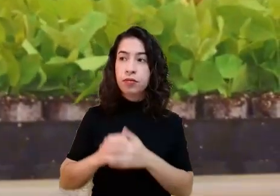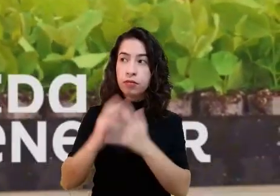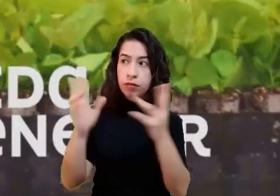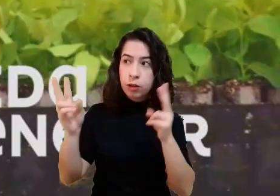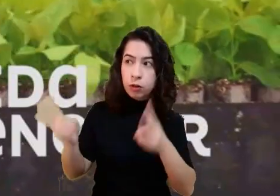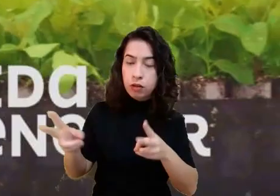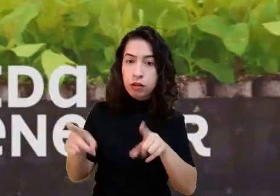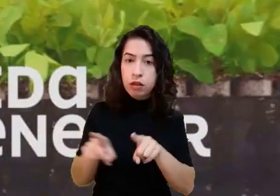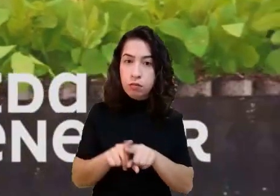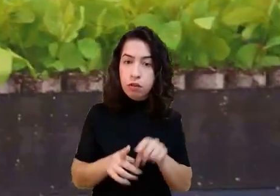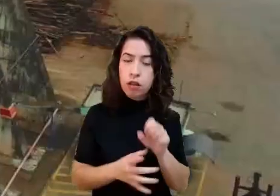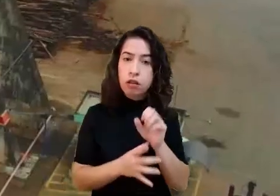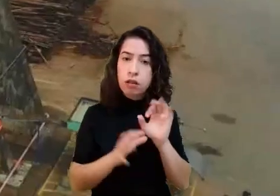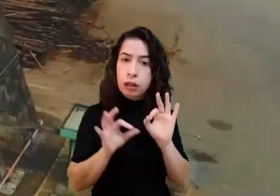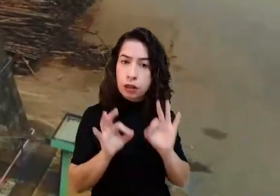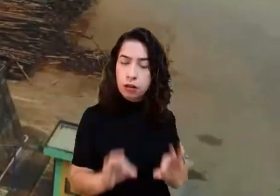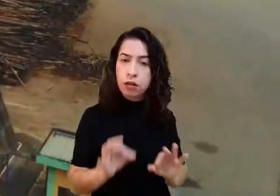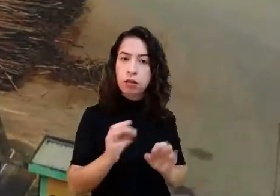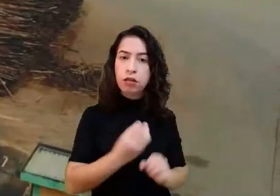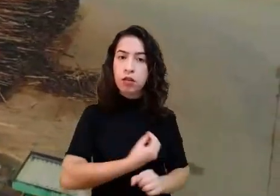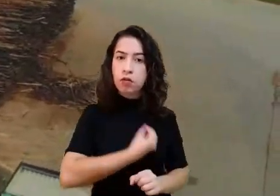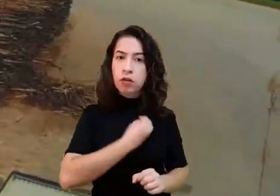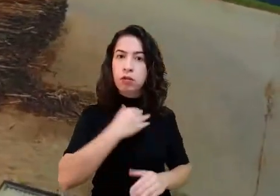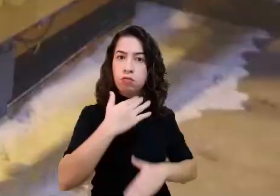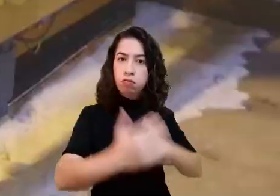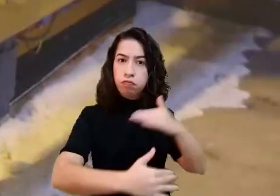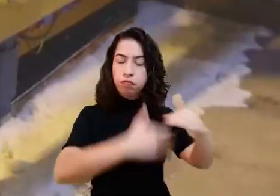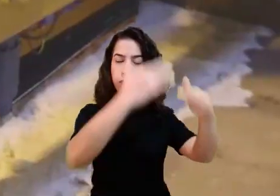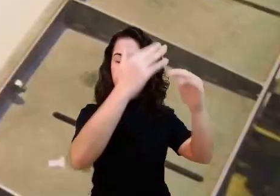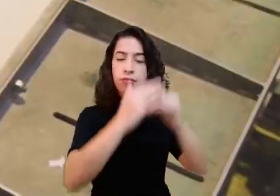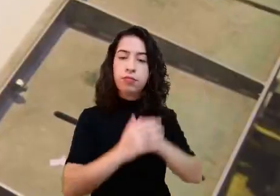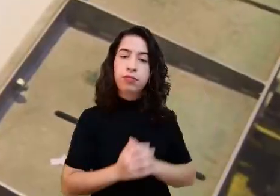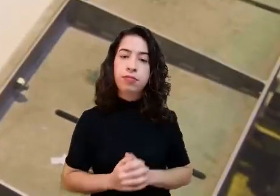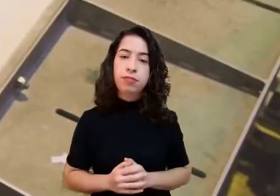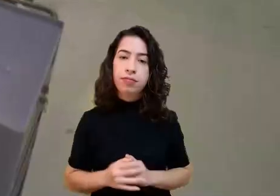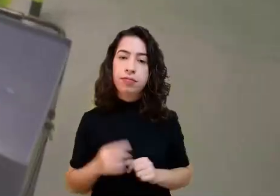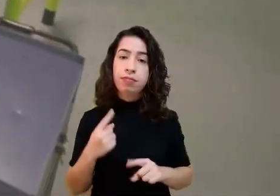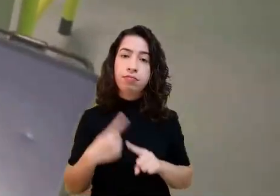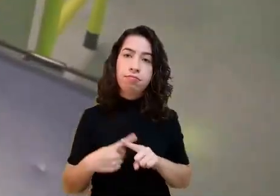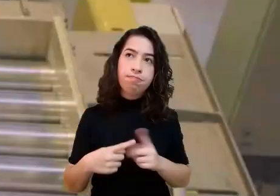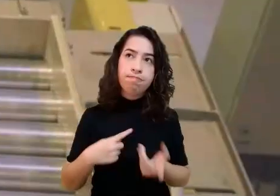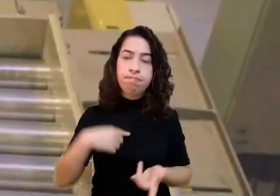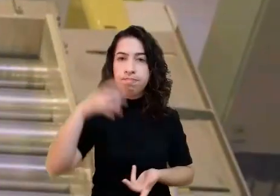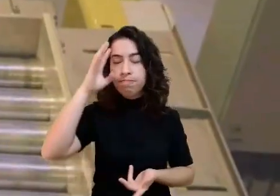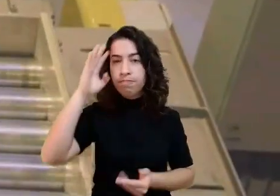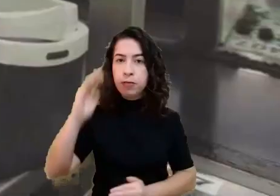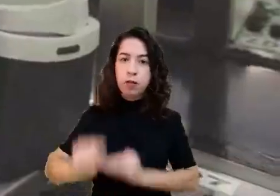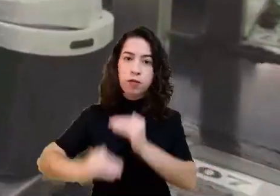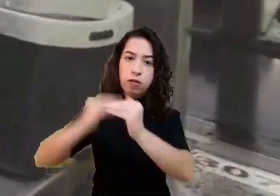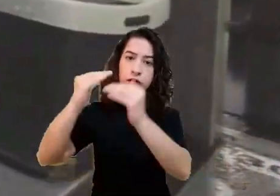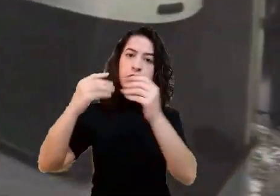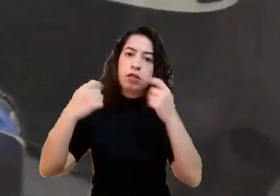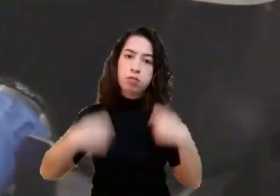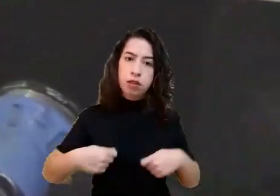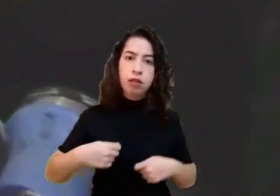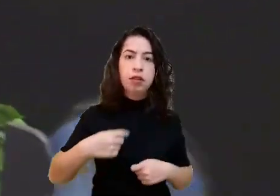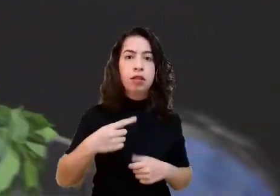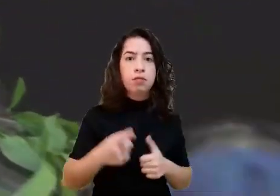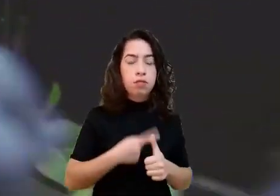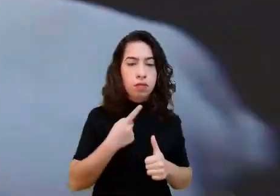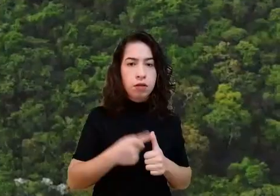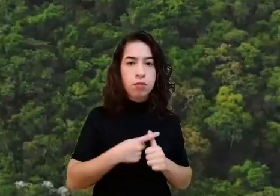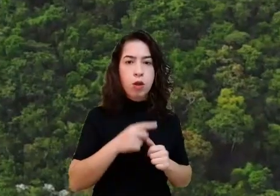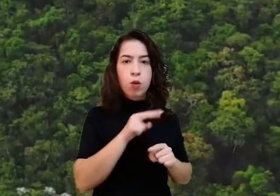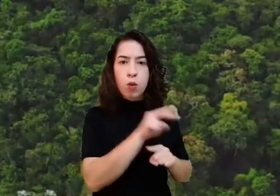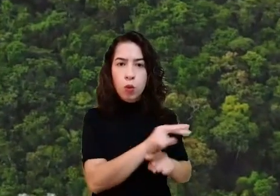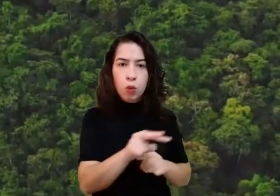ensure the conditions for the life to regenerate, because there is no way of thinking of evolution without having as